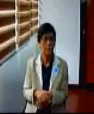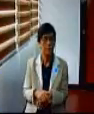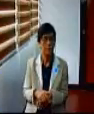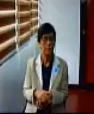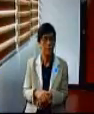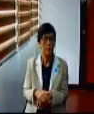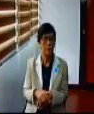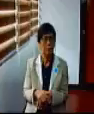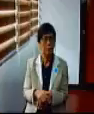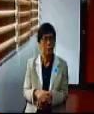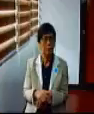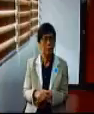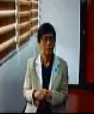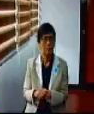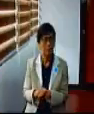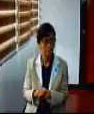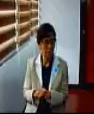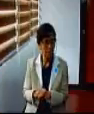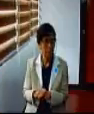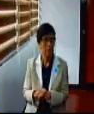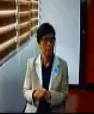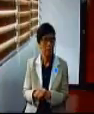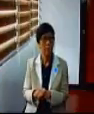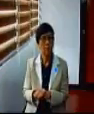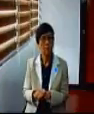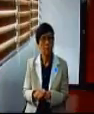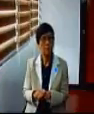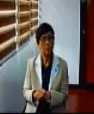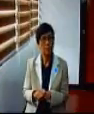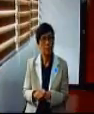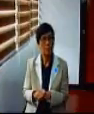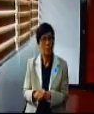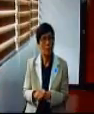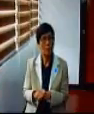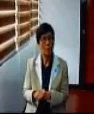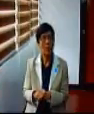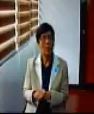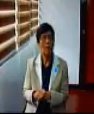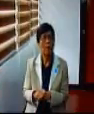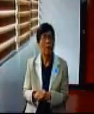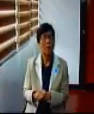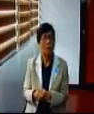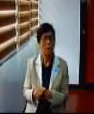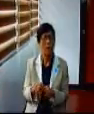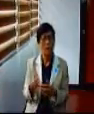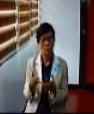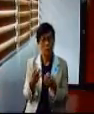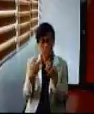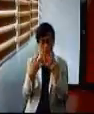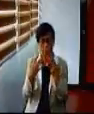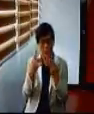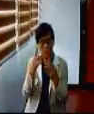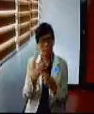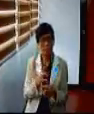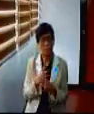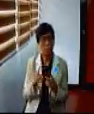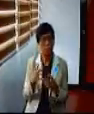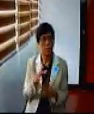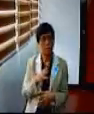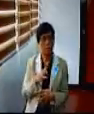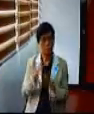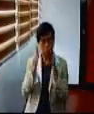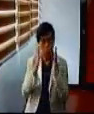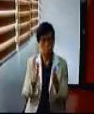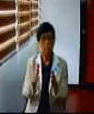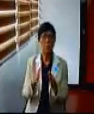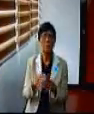adopted the guiding principles to close the governance gap. Your Honours, I want to thank you for your very kind attention to